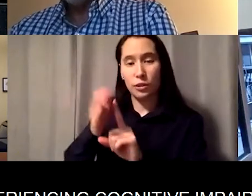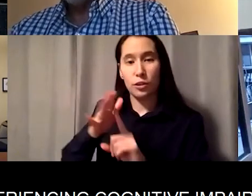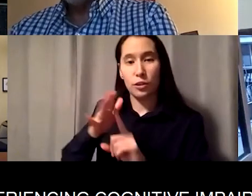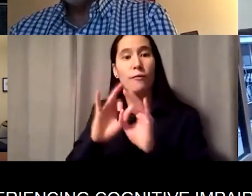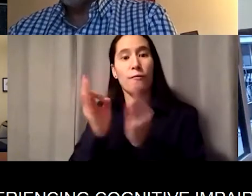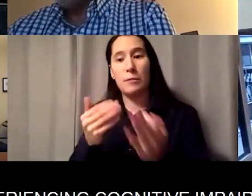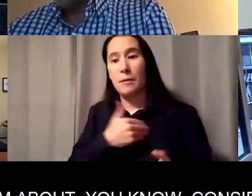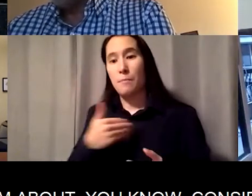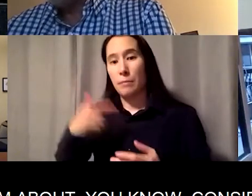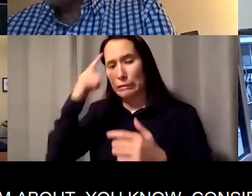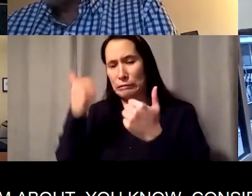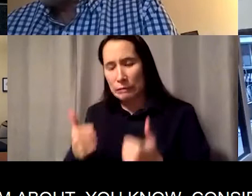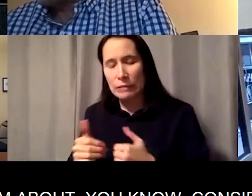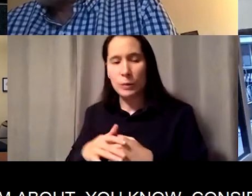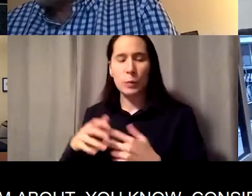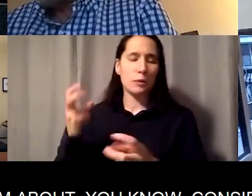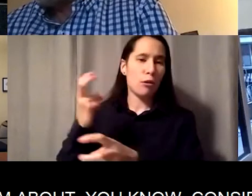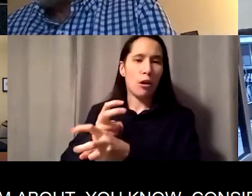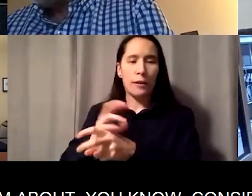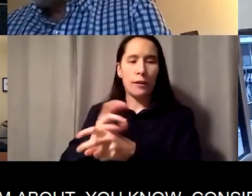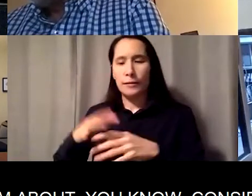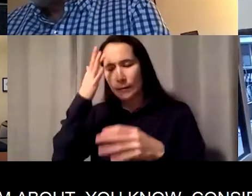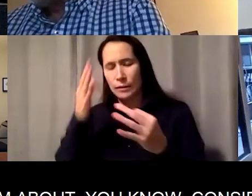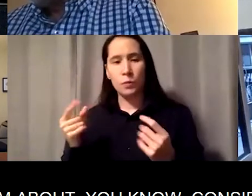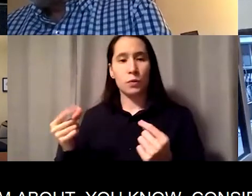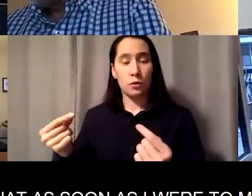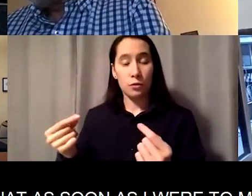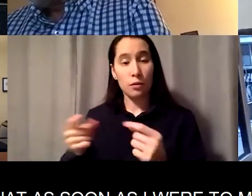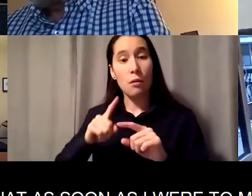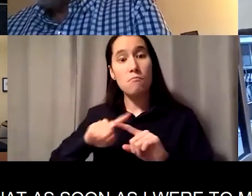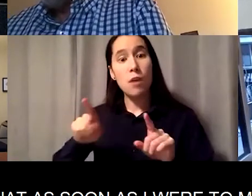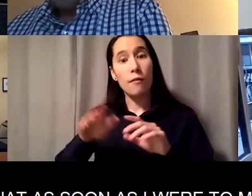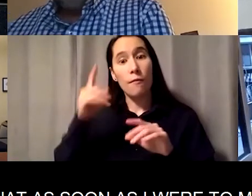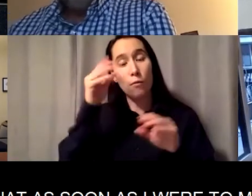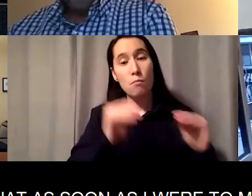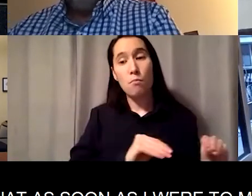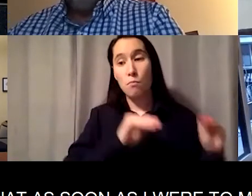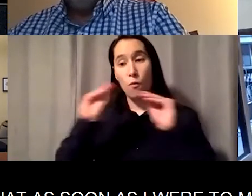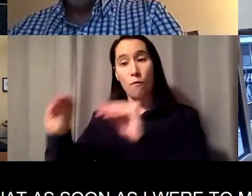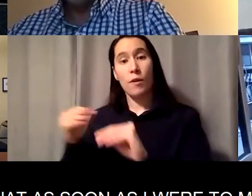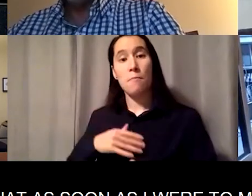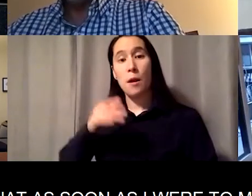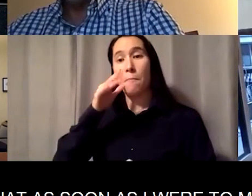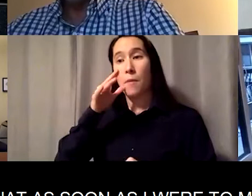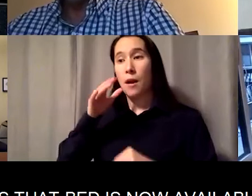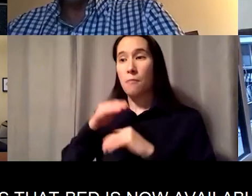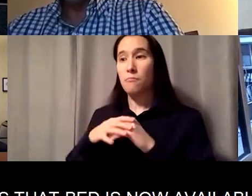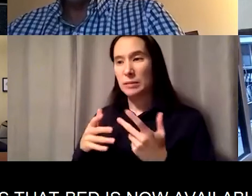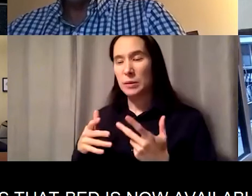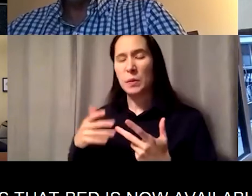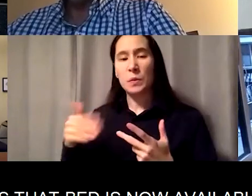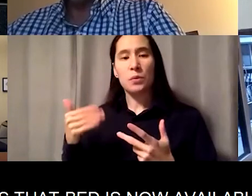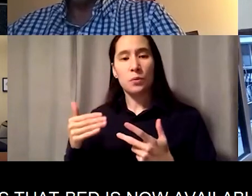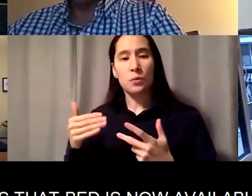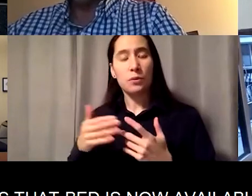about, you know, considering moving her is that as soon as I were to move her out, that means